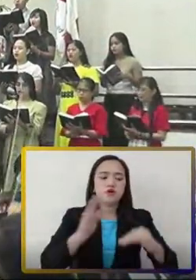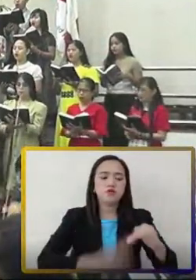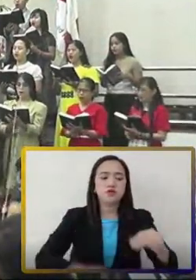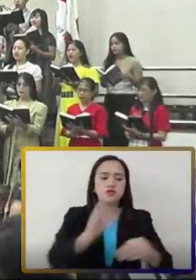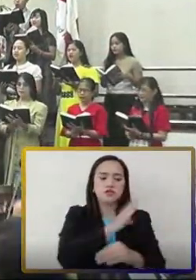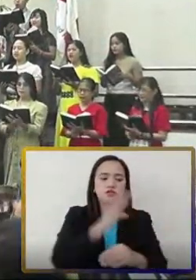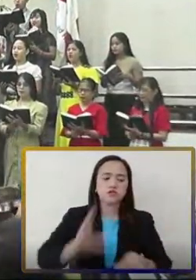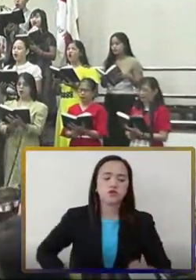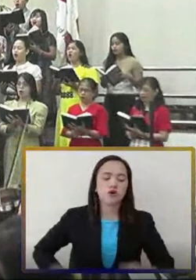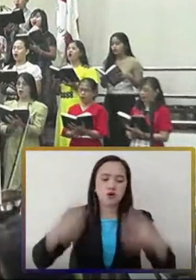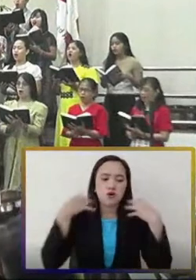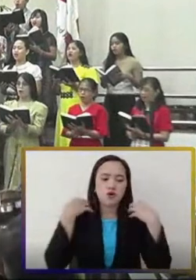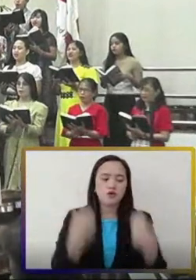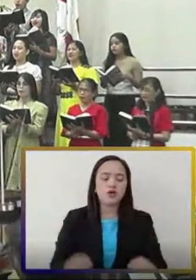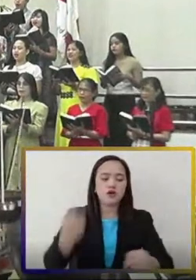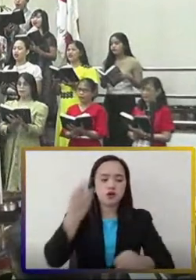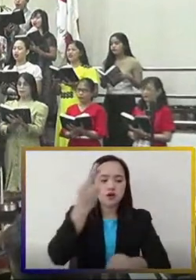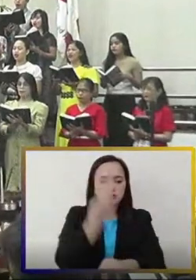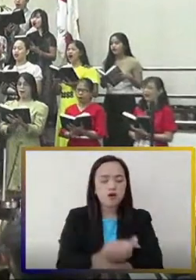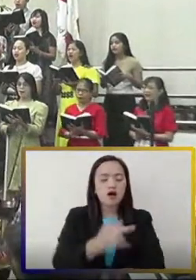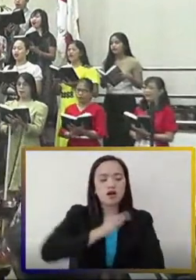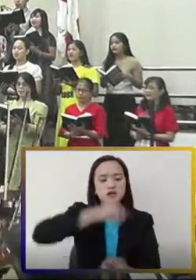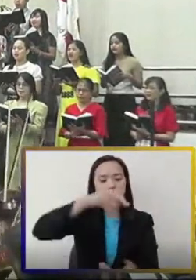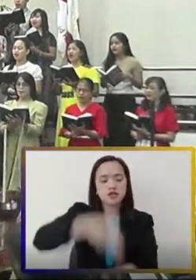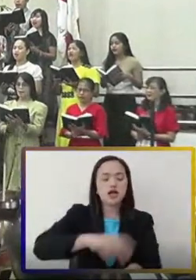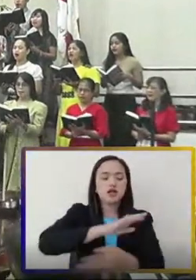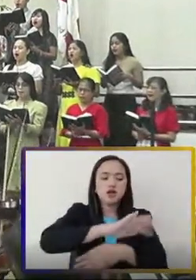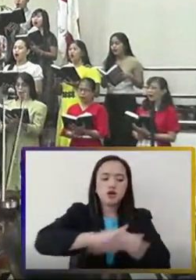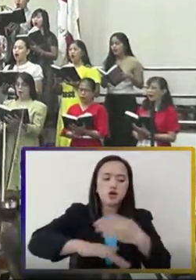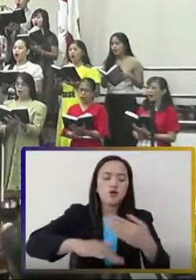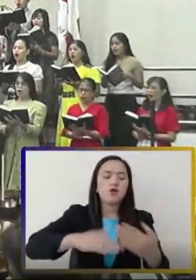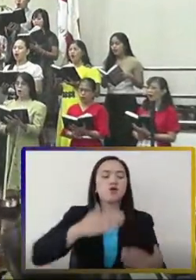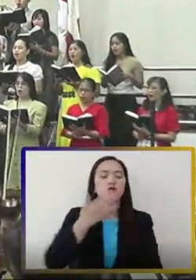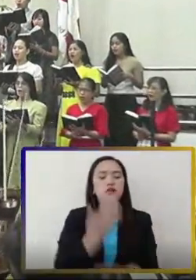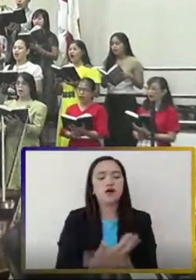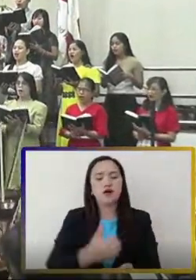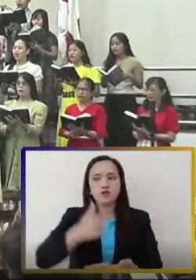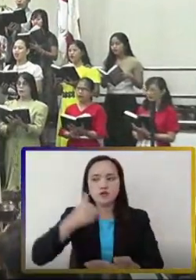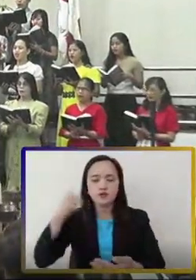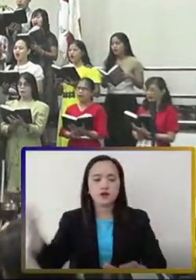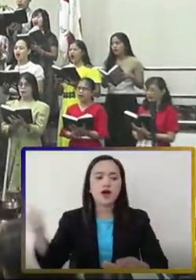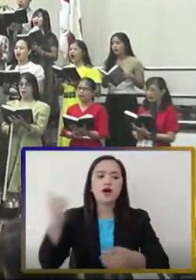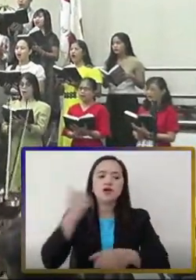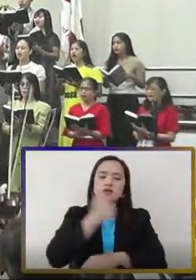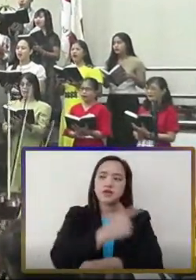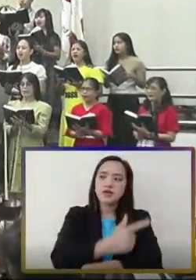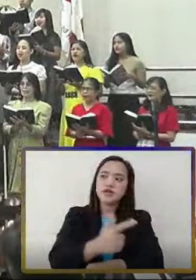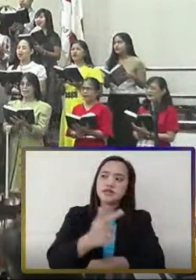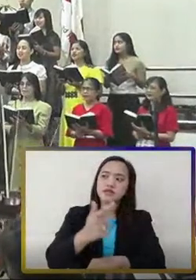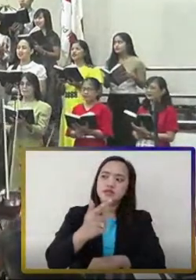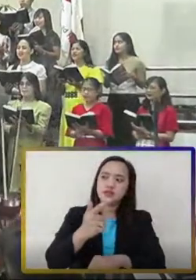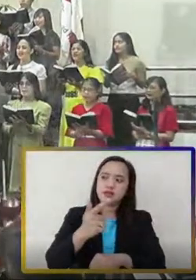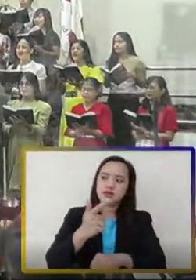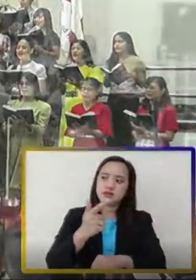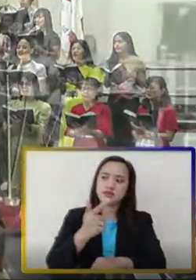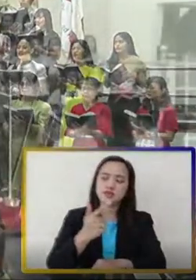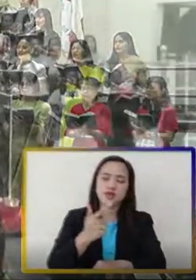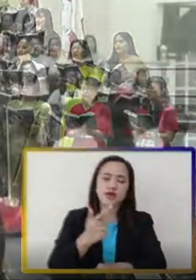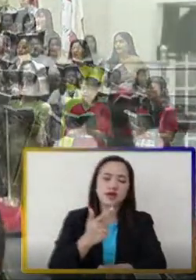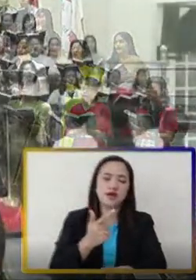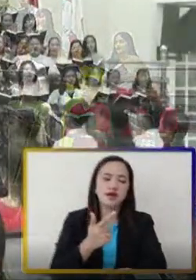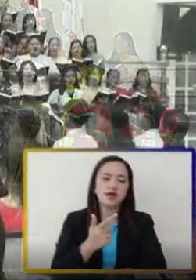On Christ the solid rock I stand. All other ground is